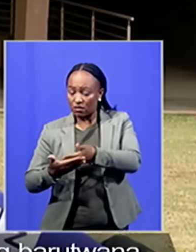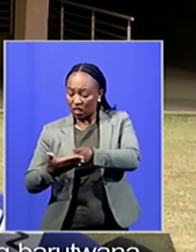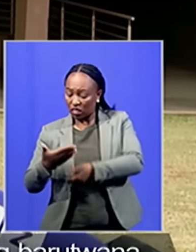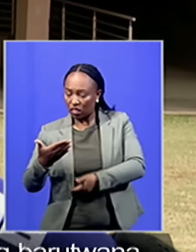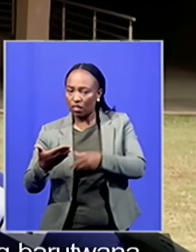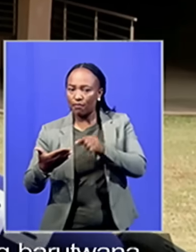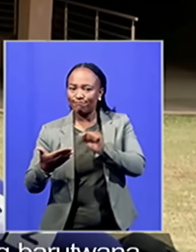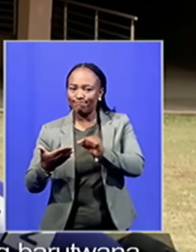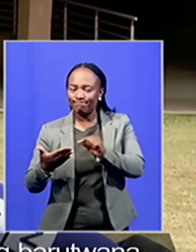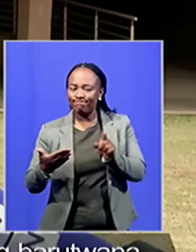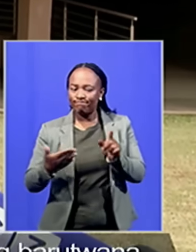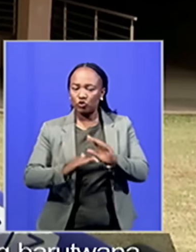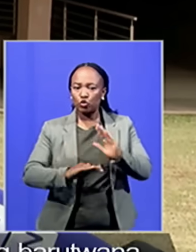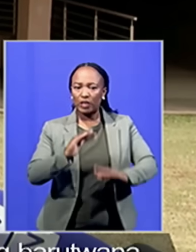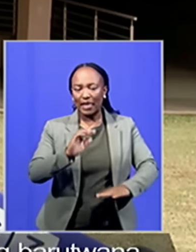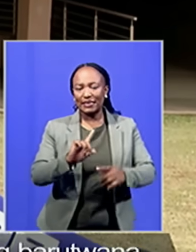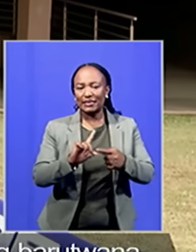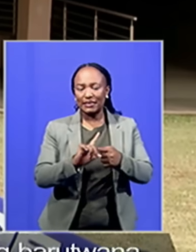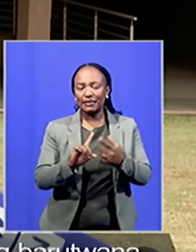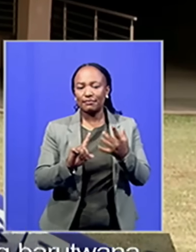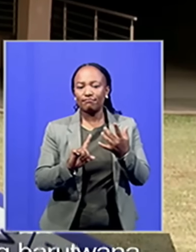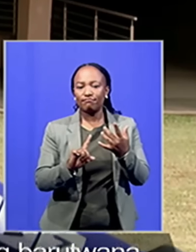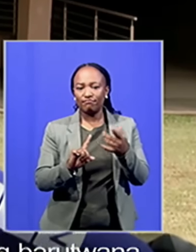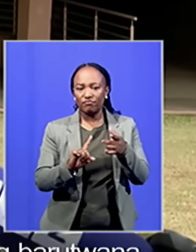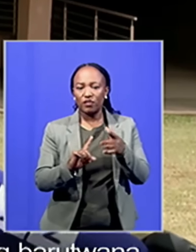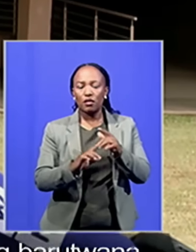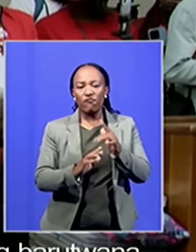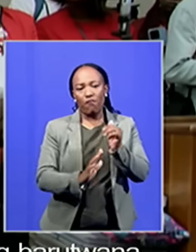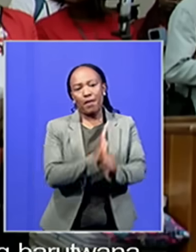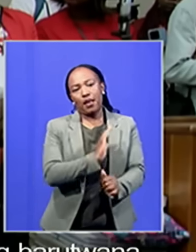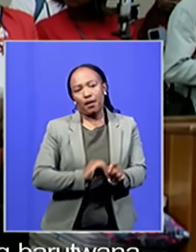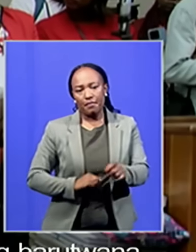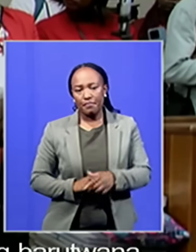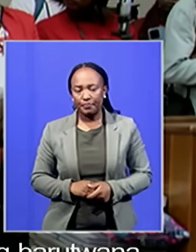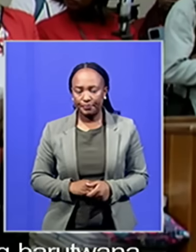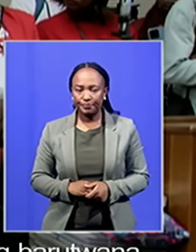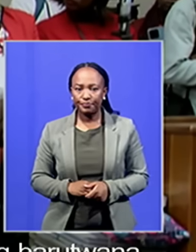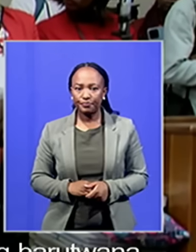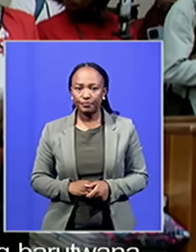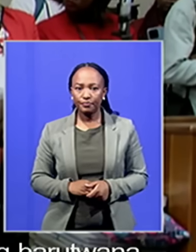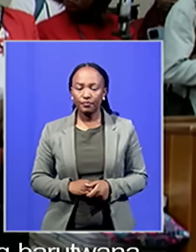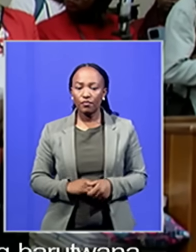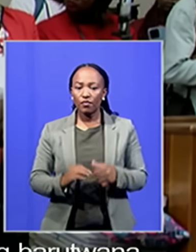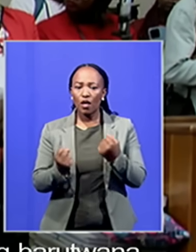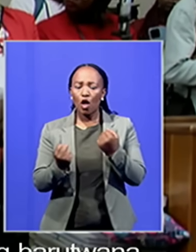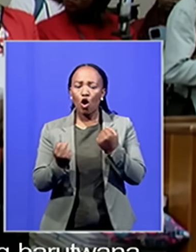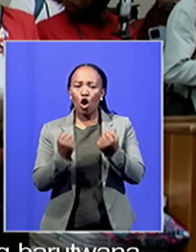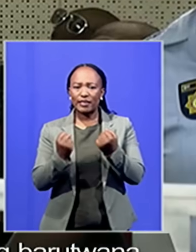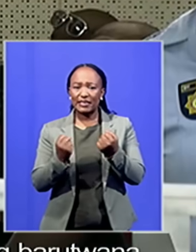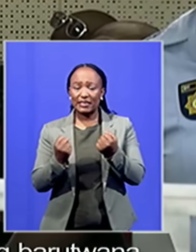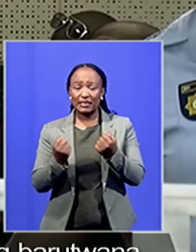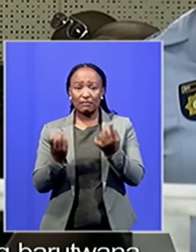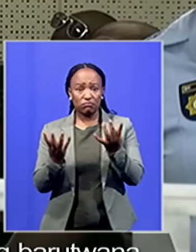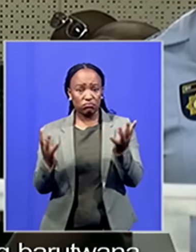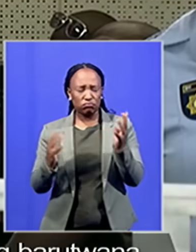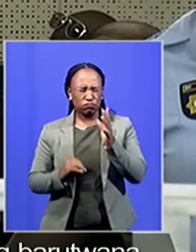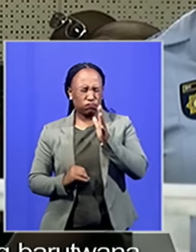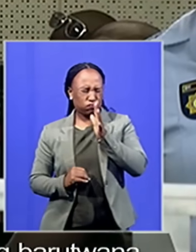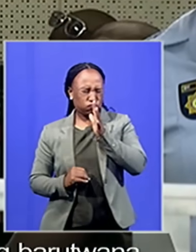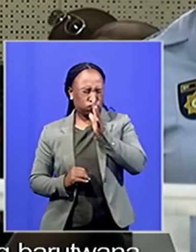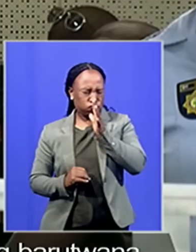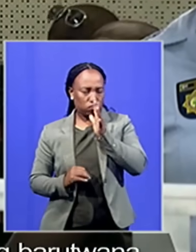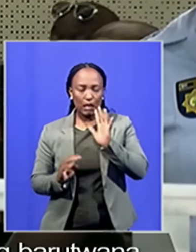evidence to charge the accused with the charge of murder. Lekgotla le ne le tletse tswiti mme Tlotla ha ya rata ho